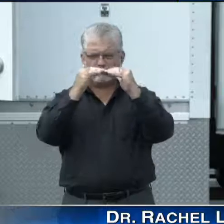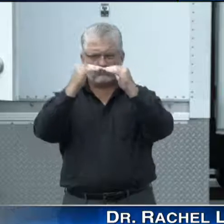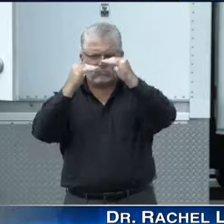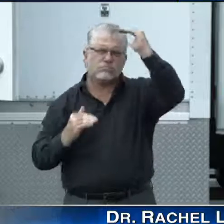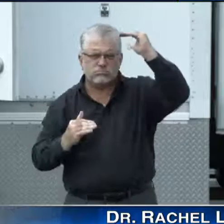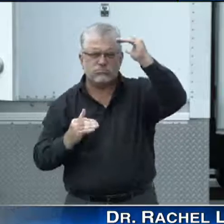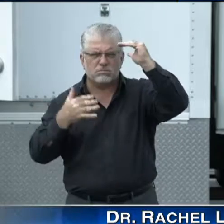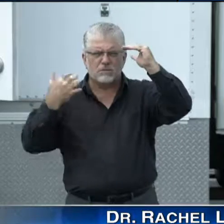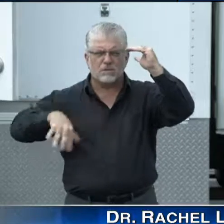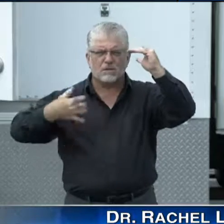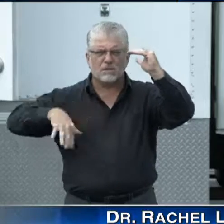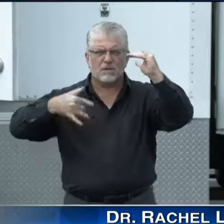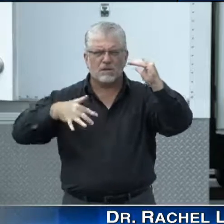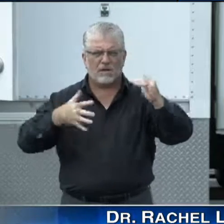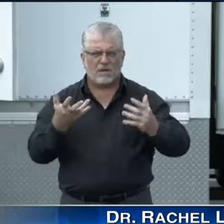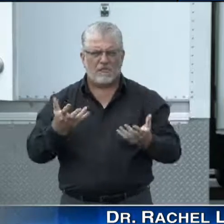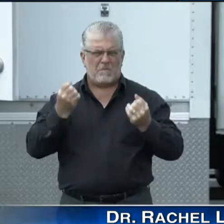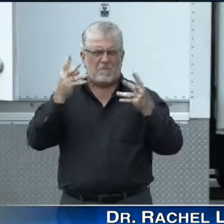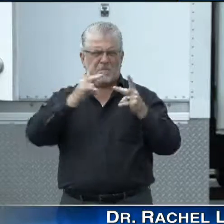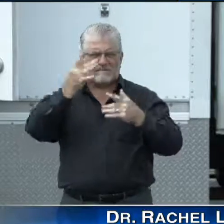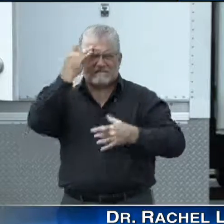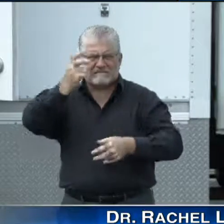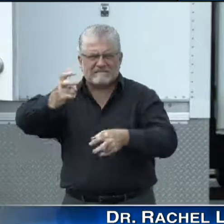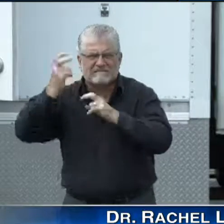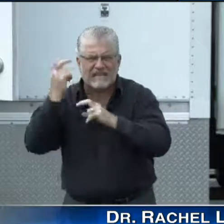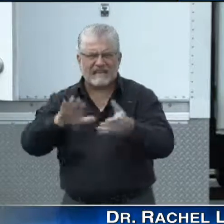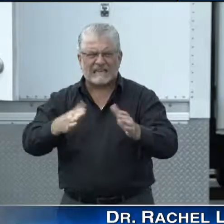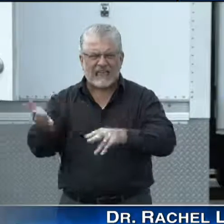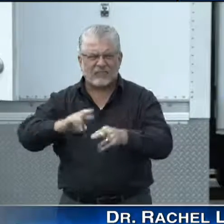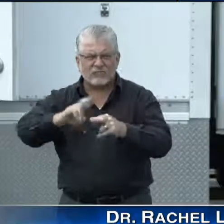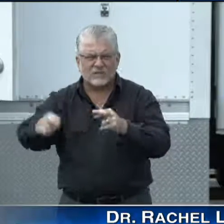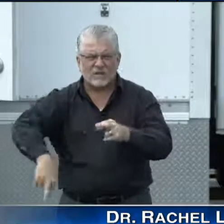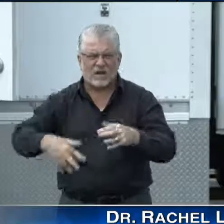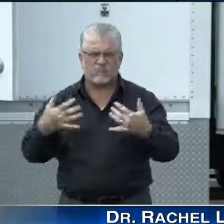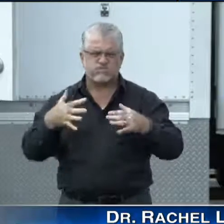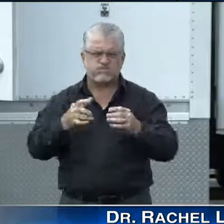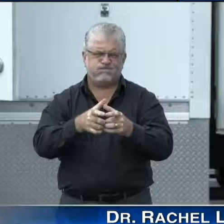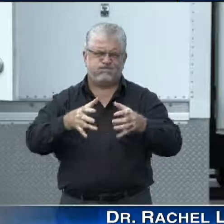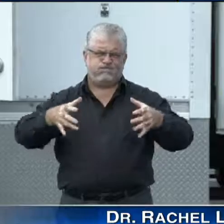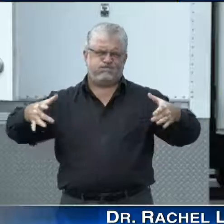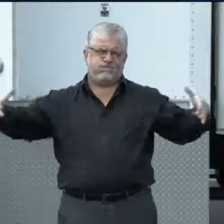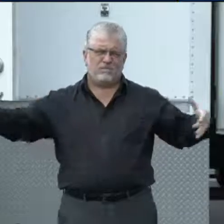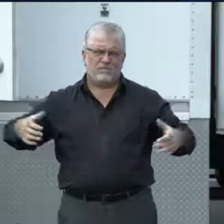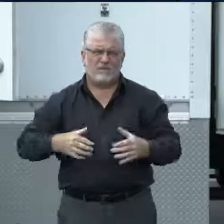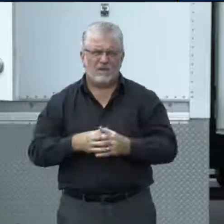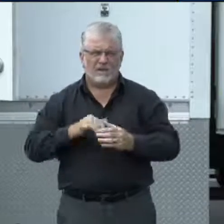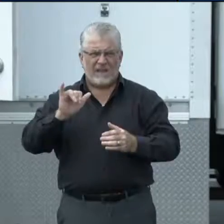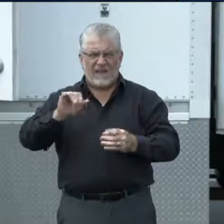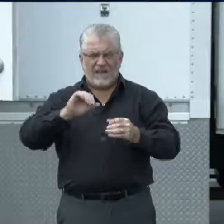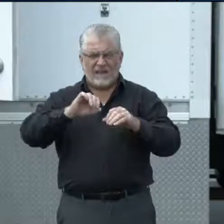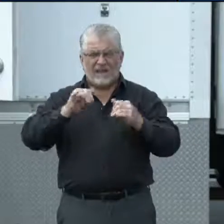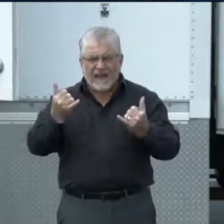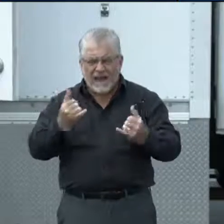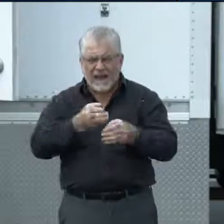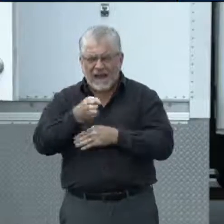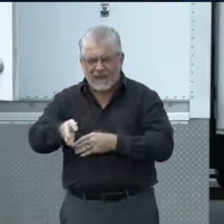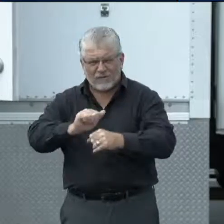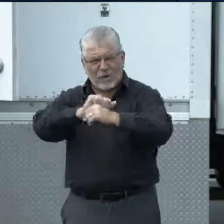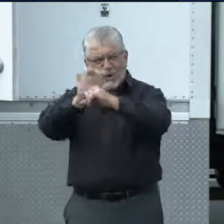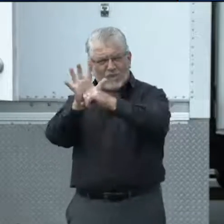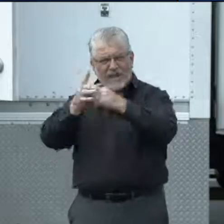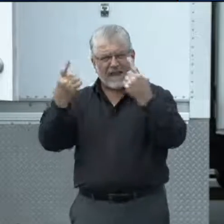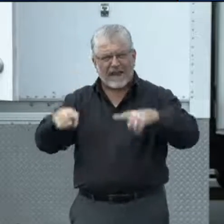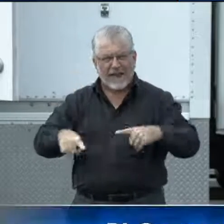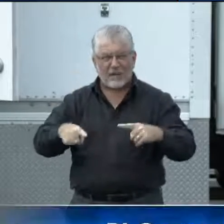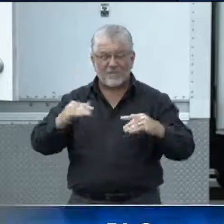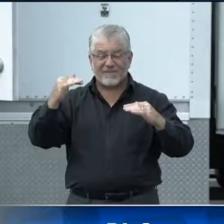been exacerbated during the global pandemic of COVID-19. This partnership is a step in the right